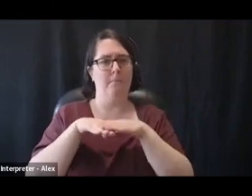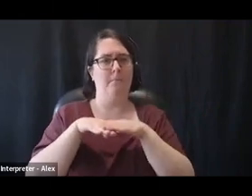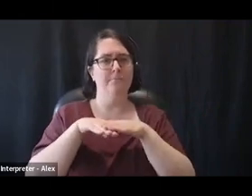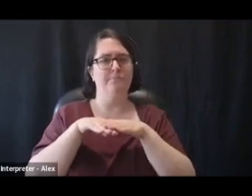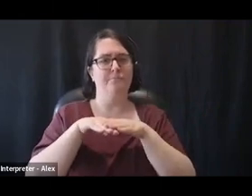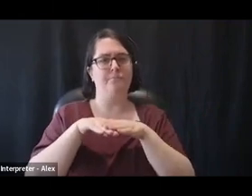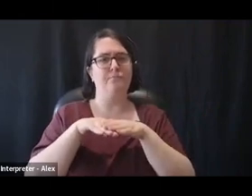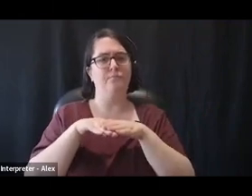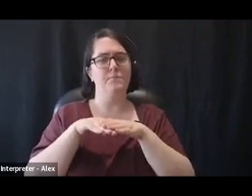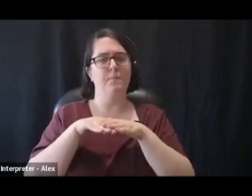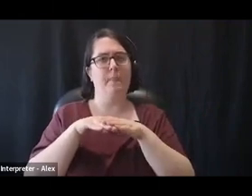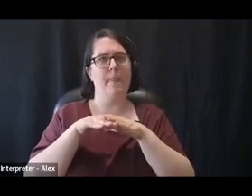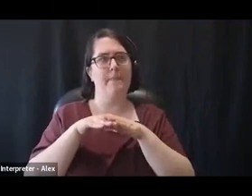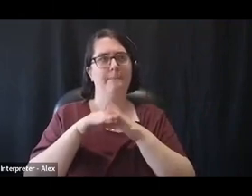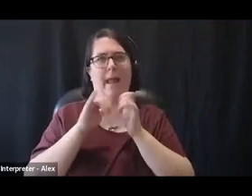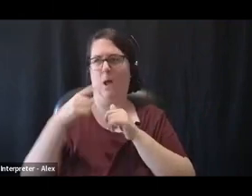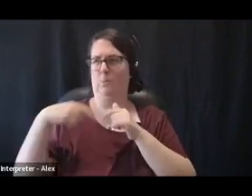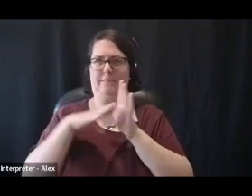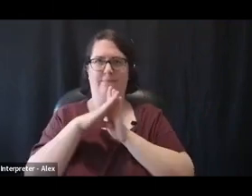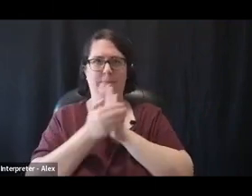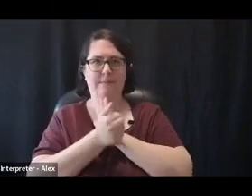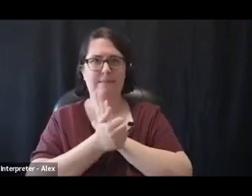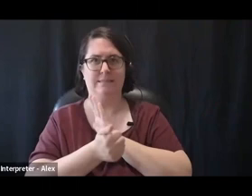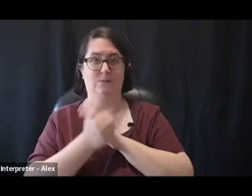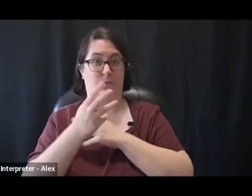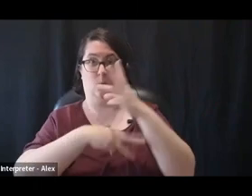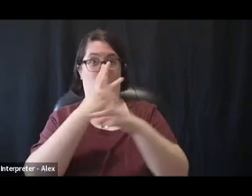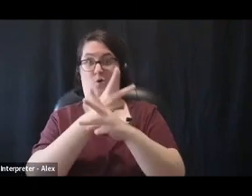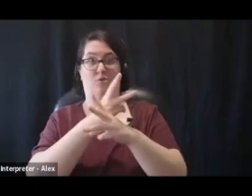we develop skills in the ever-changing